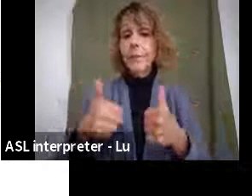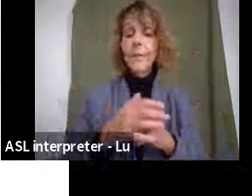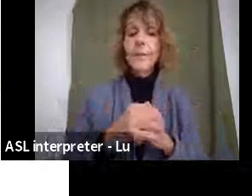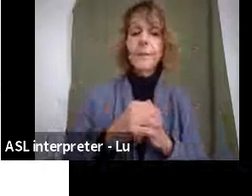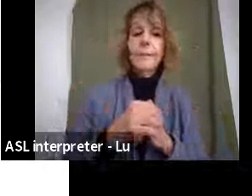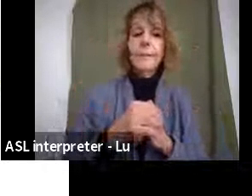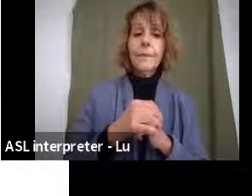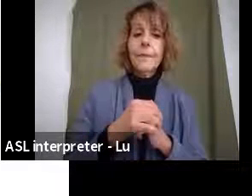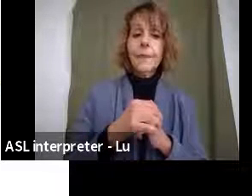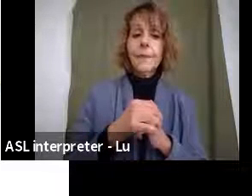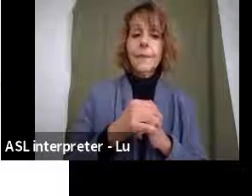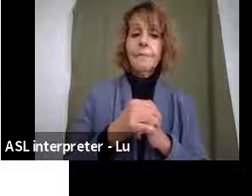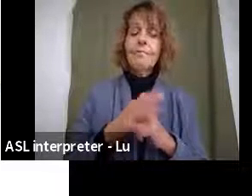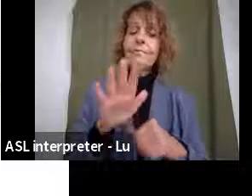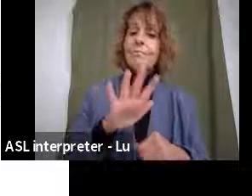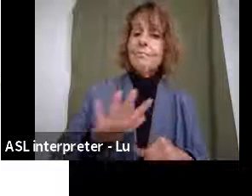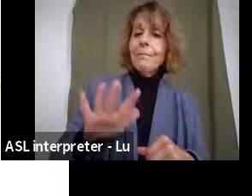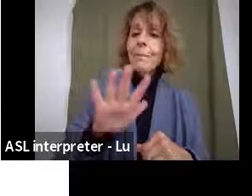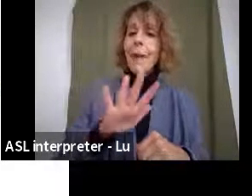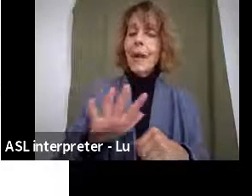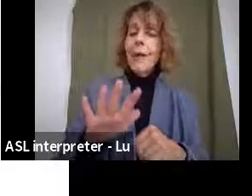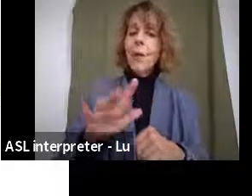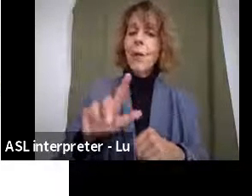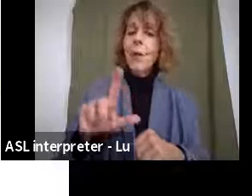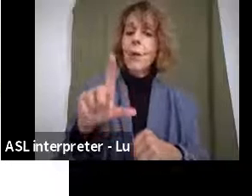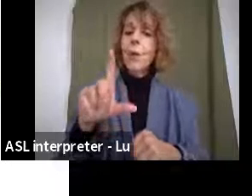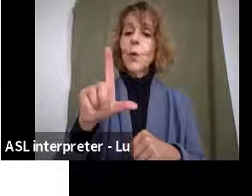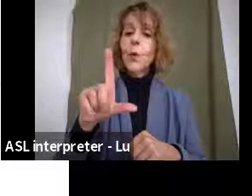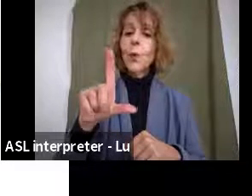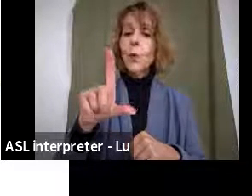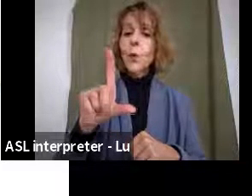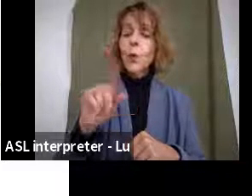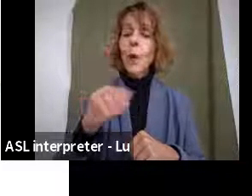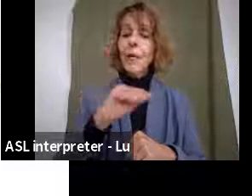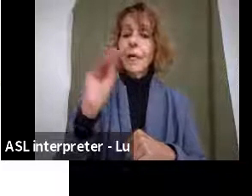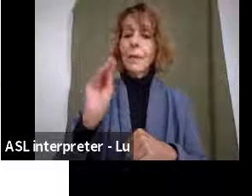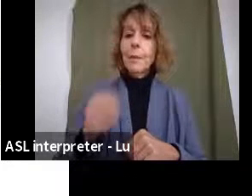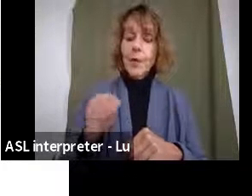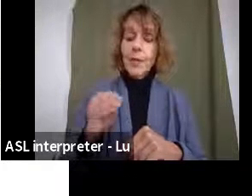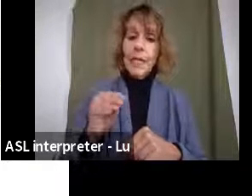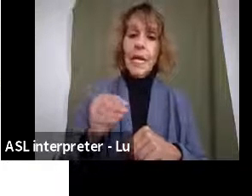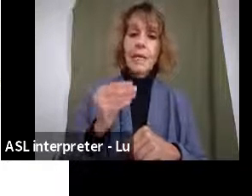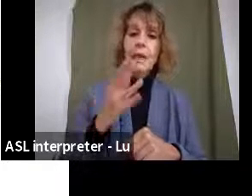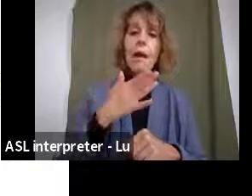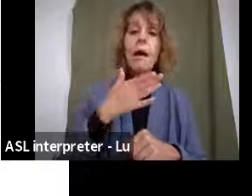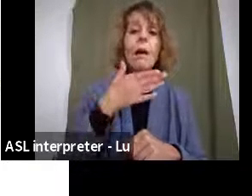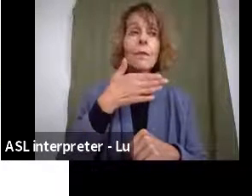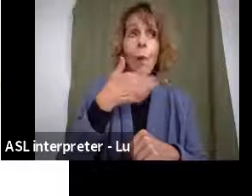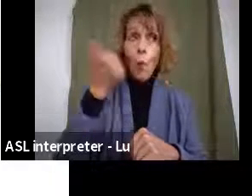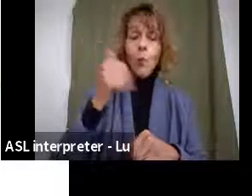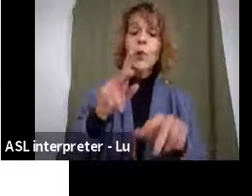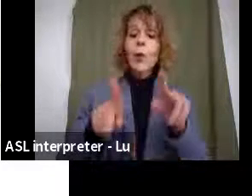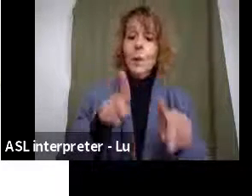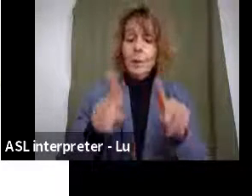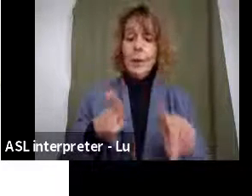people have a co occurring sensory disability, meaning loss of hearing